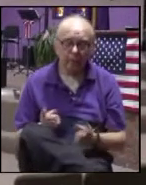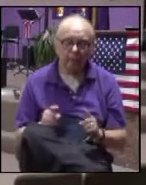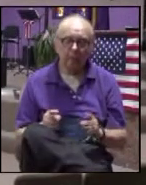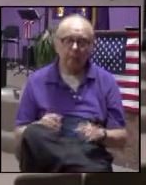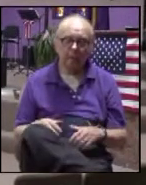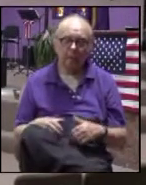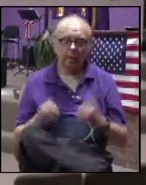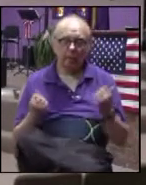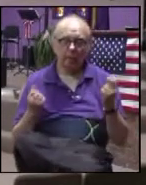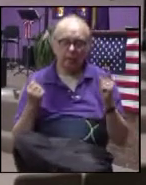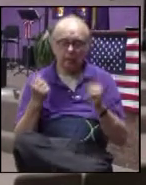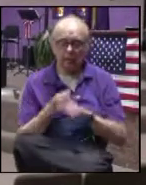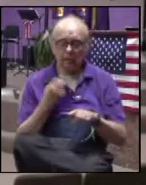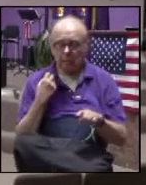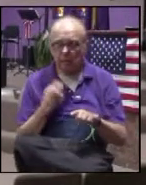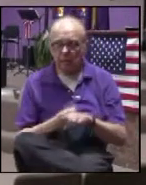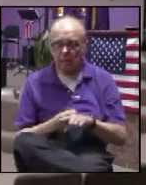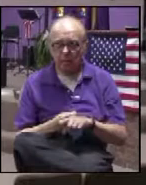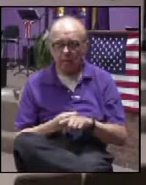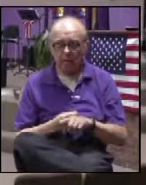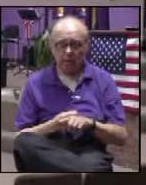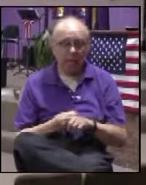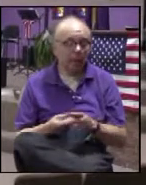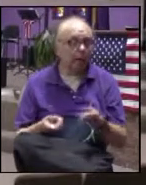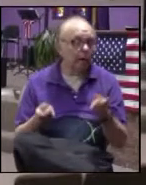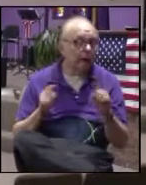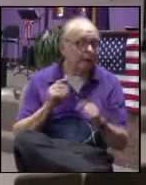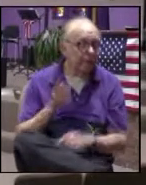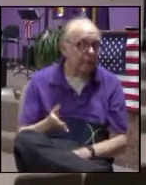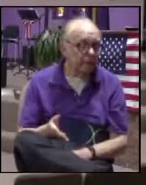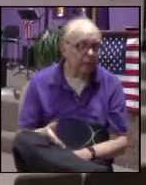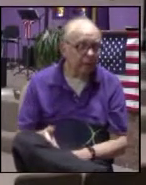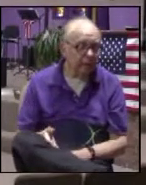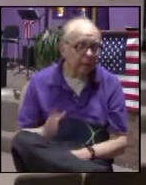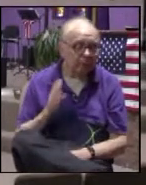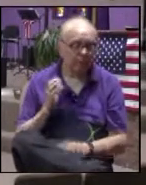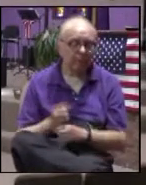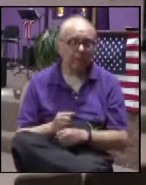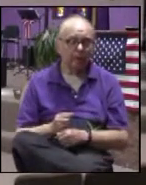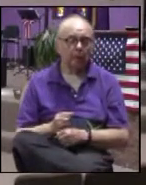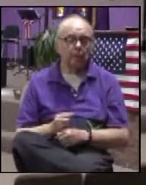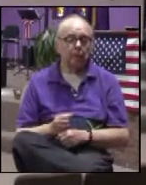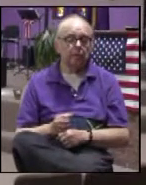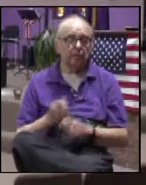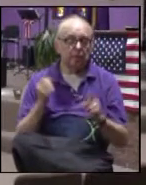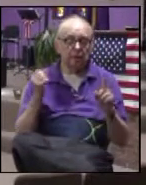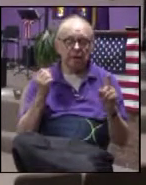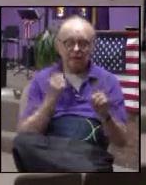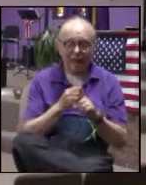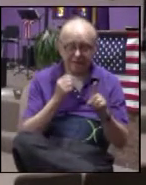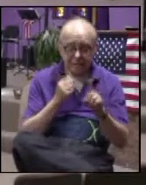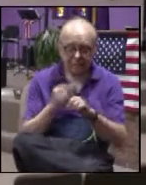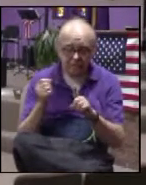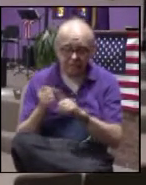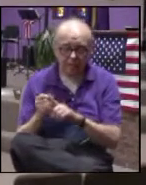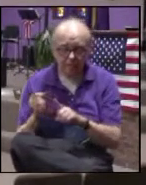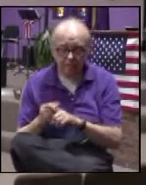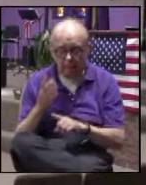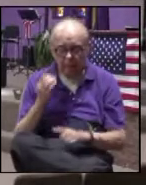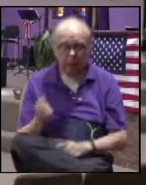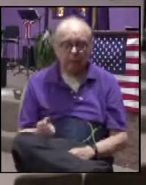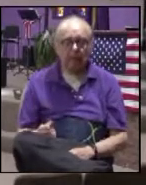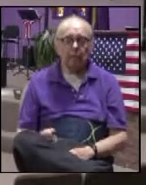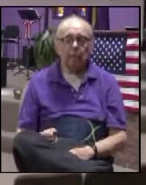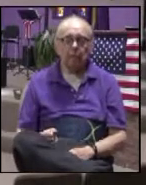life hits you the hardest, you know what's going to happen to you? You're going to get bombarded. Because